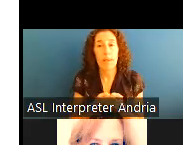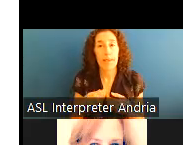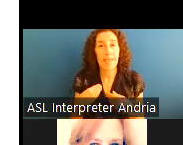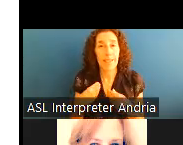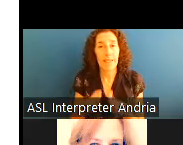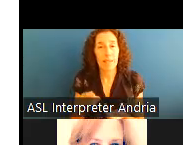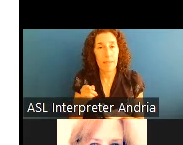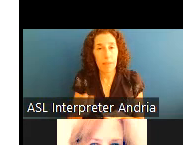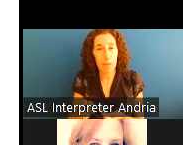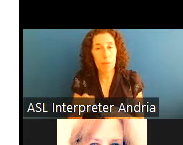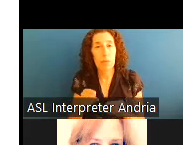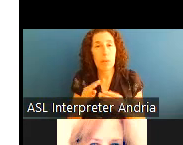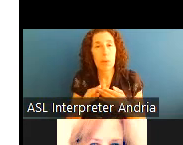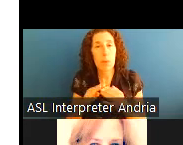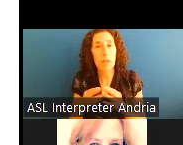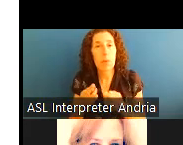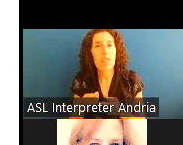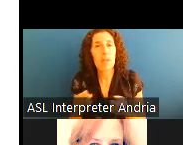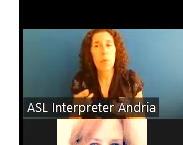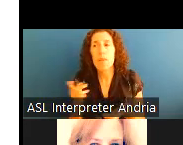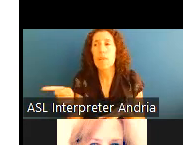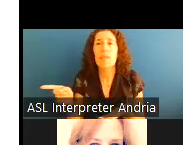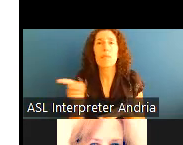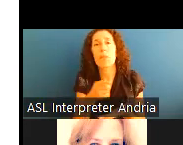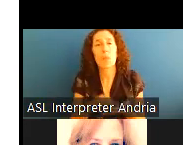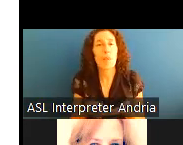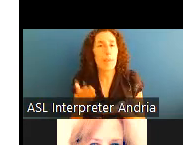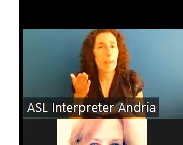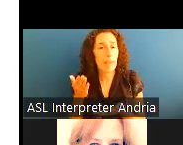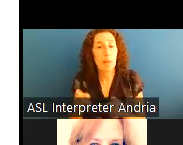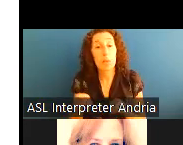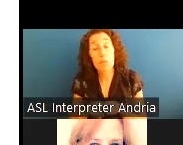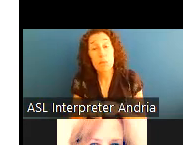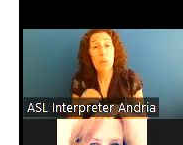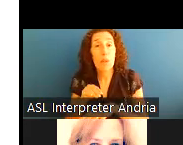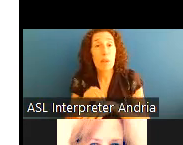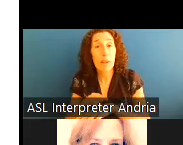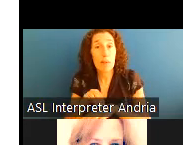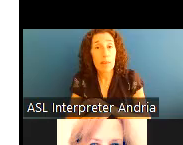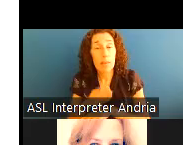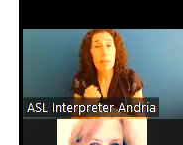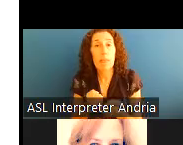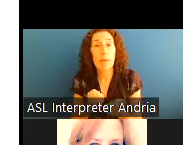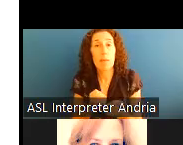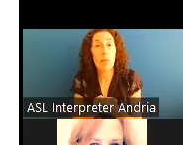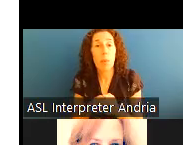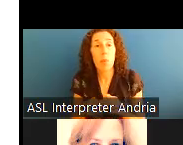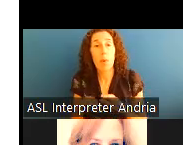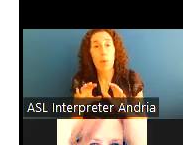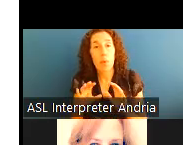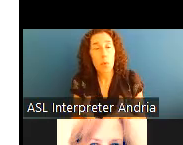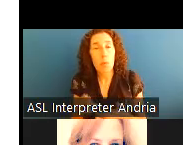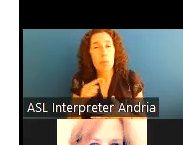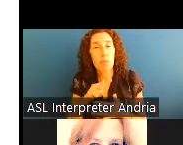them. That can include things like counseling or support groups. And then